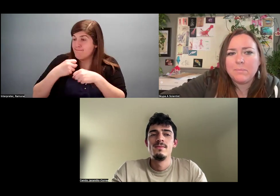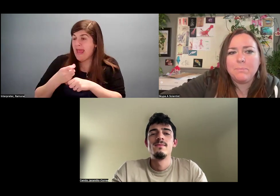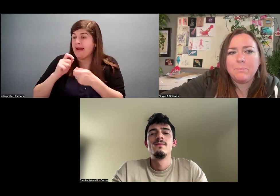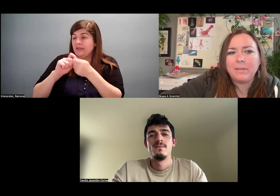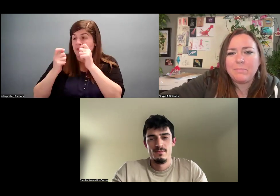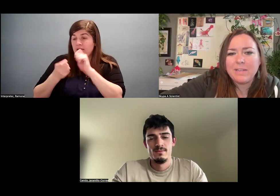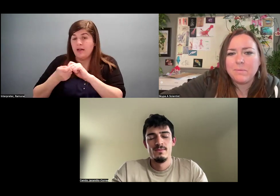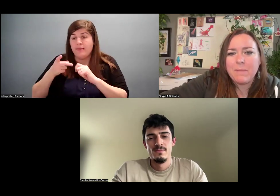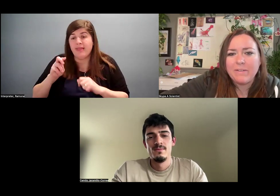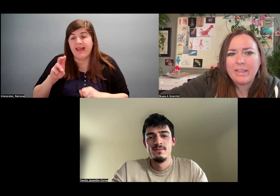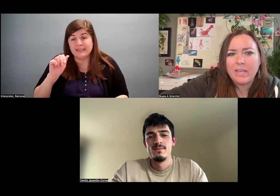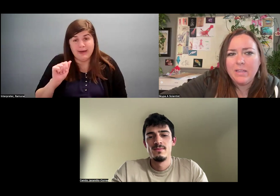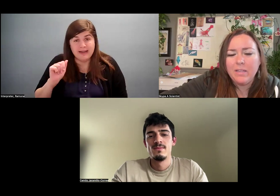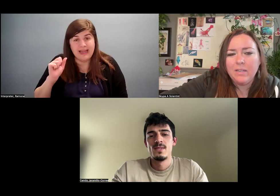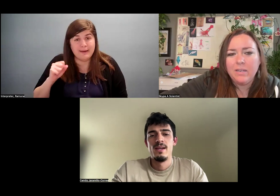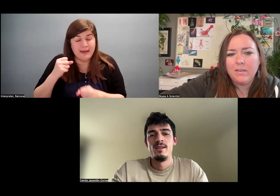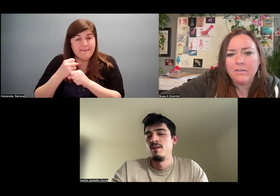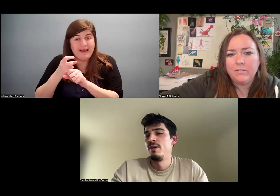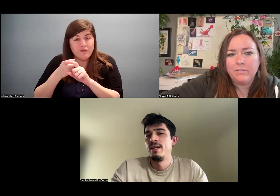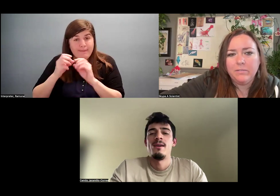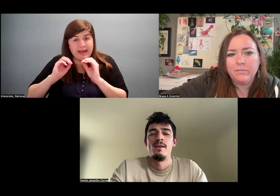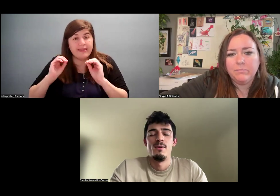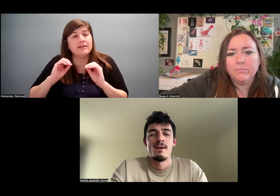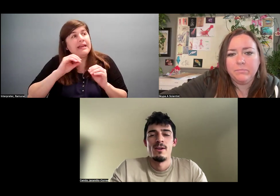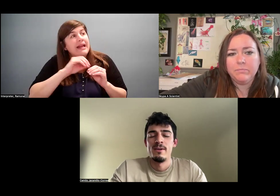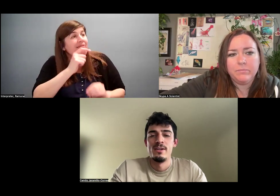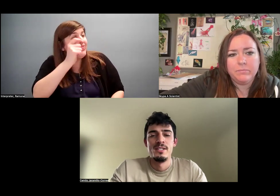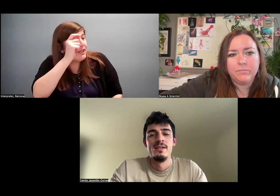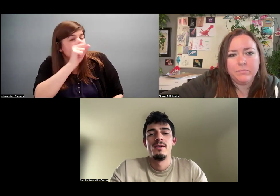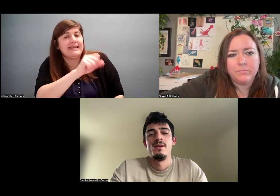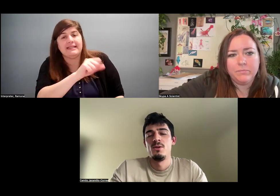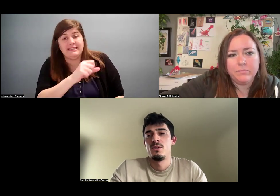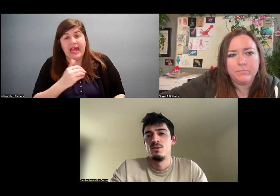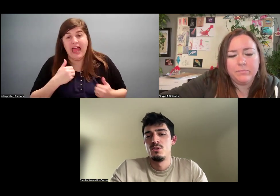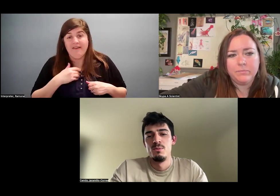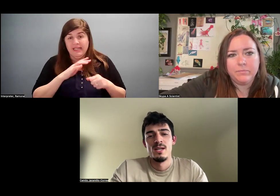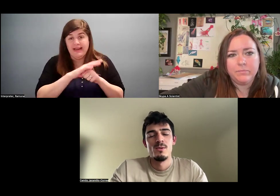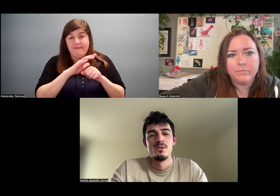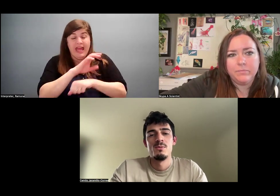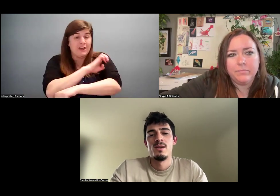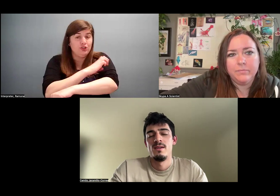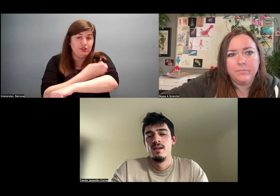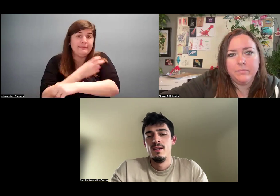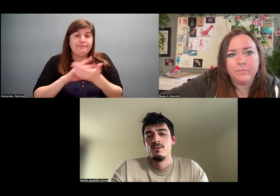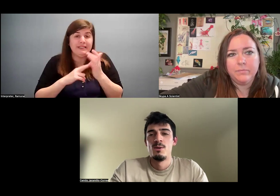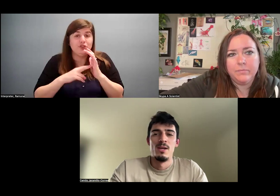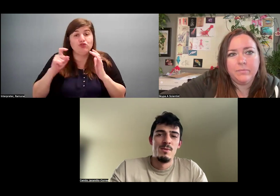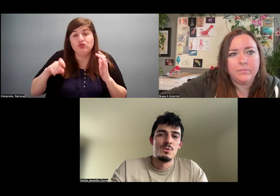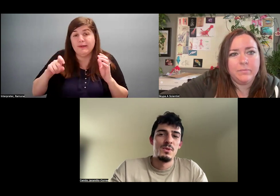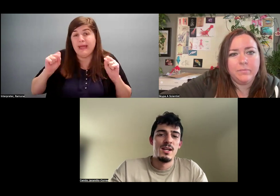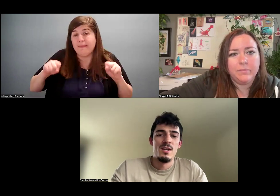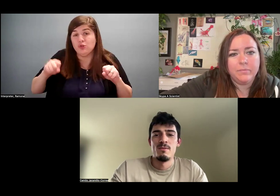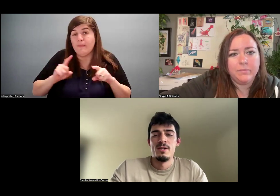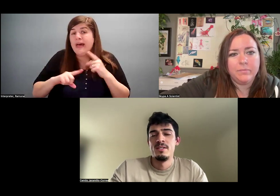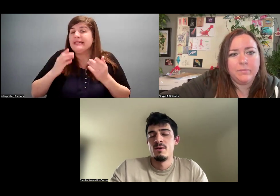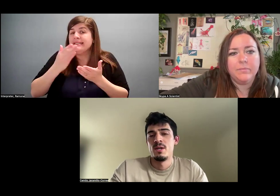plasma? Can plasma be made of anything? In theory, yeah, if you have enough energy, you should be able to, but some elements